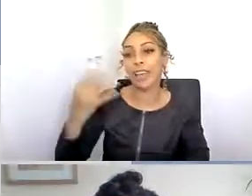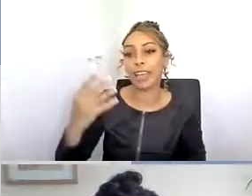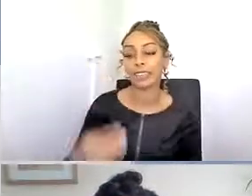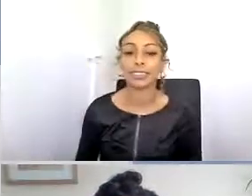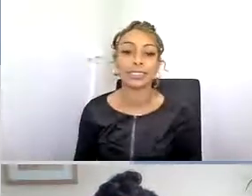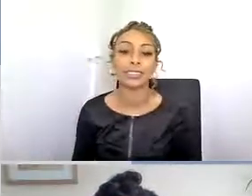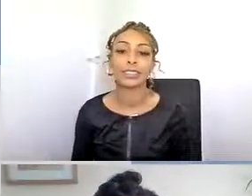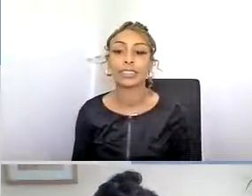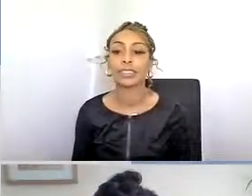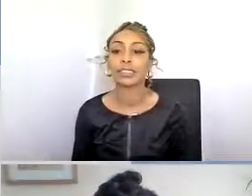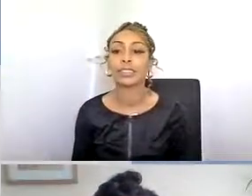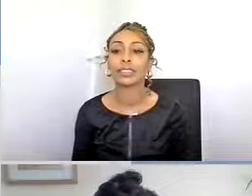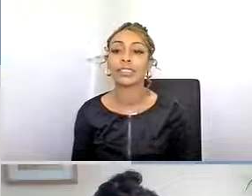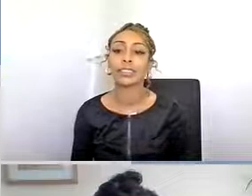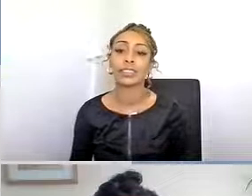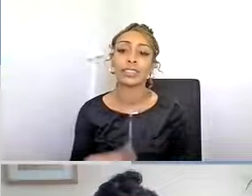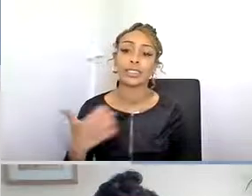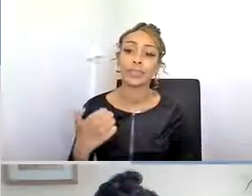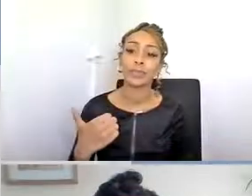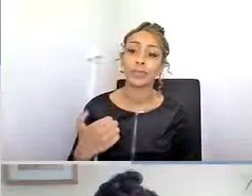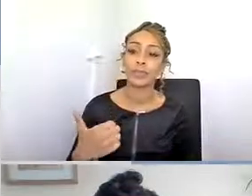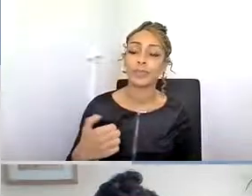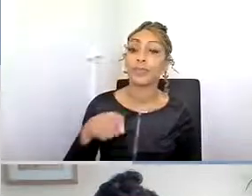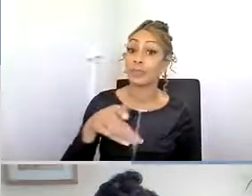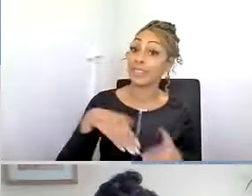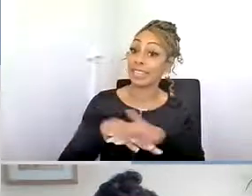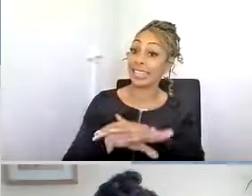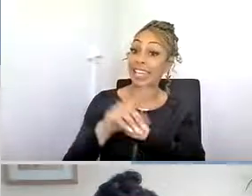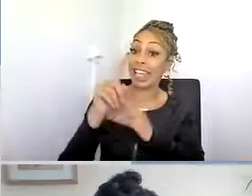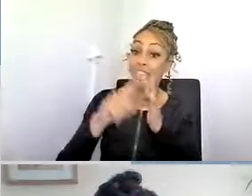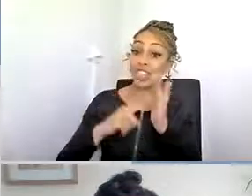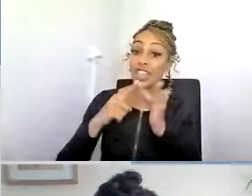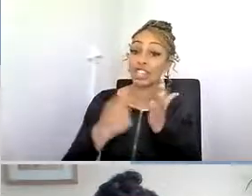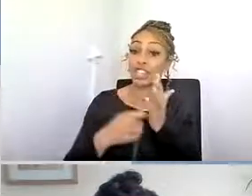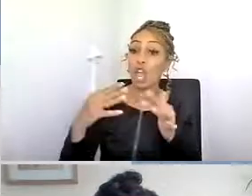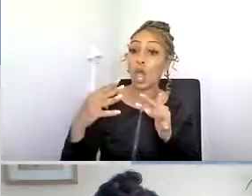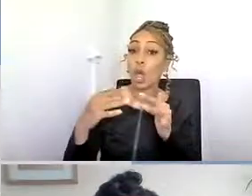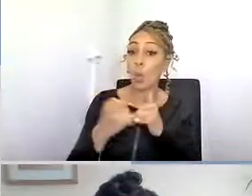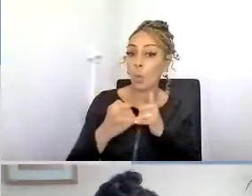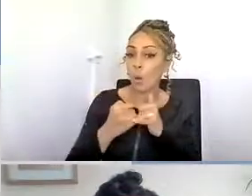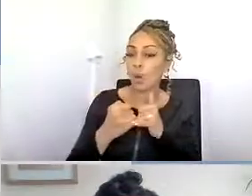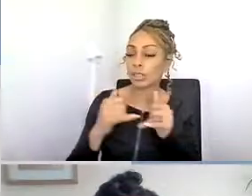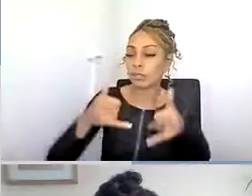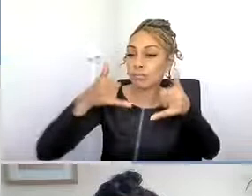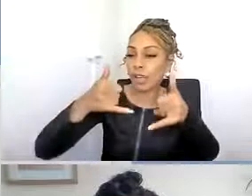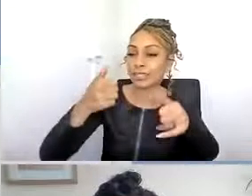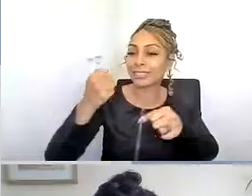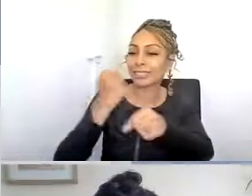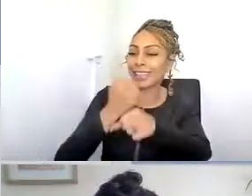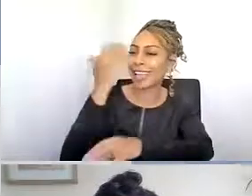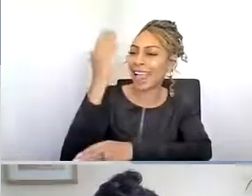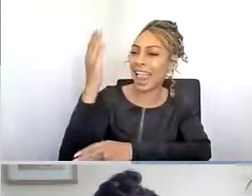Barbara Walker had been in the Germa Drawing Prize and shown at the Gerward Gallery, it did